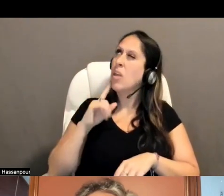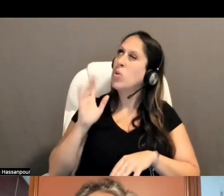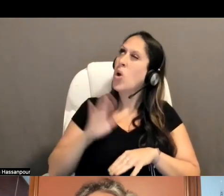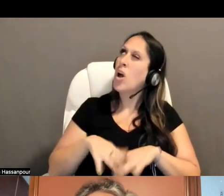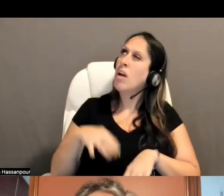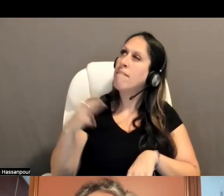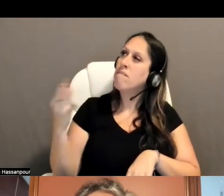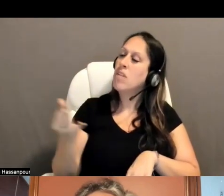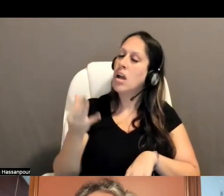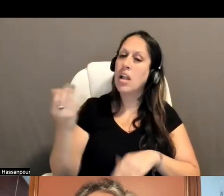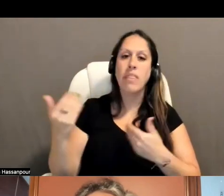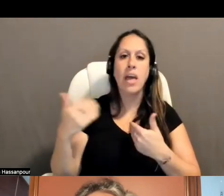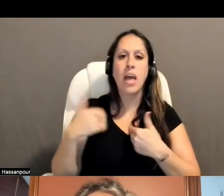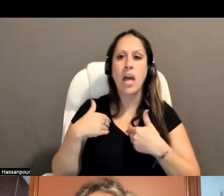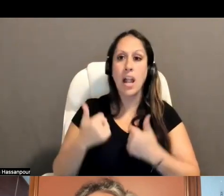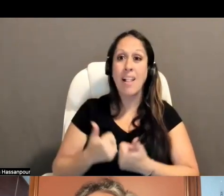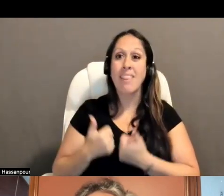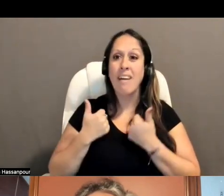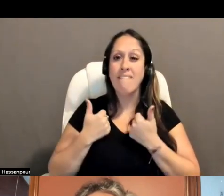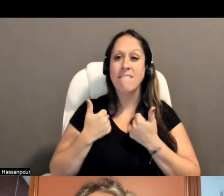Friday. They had a live